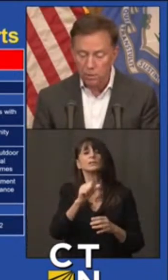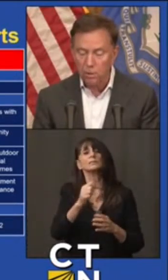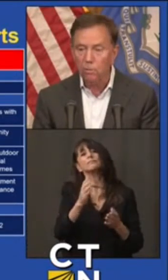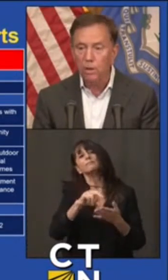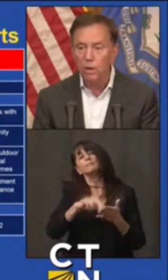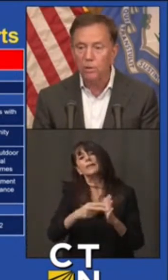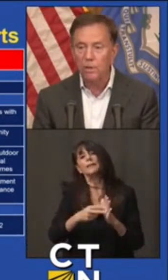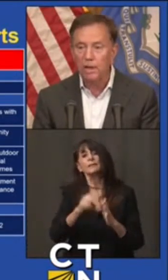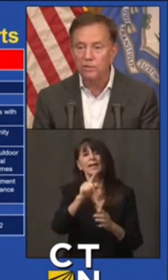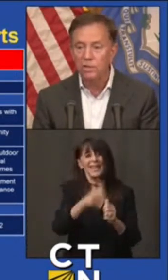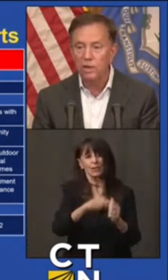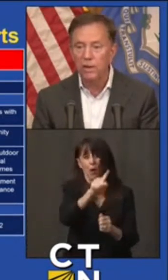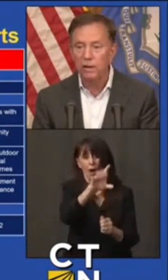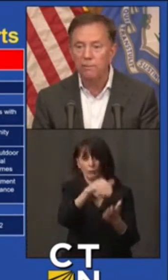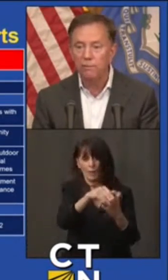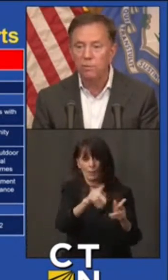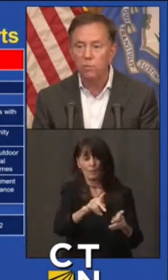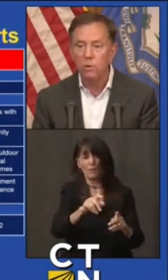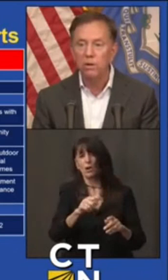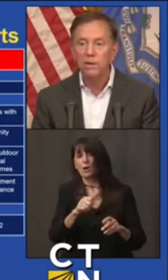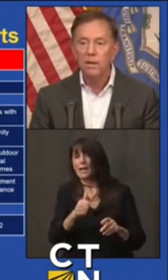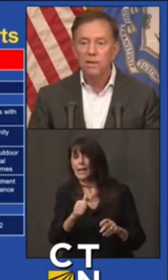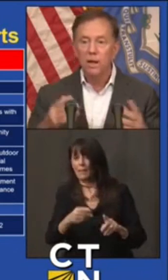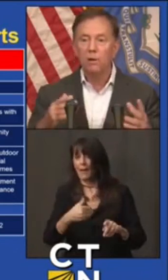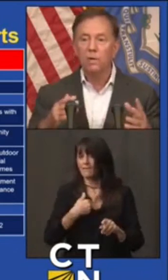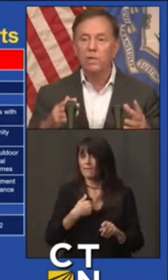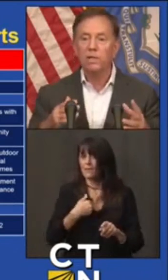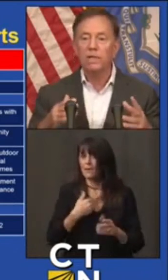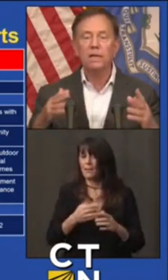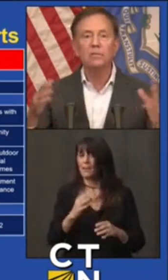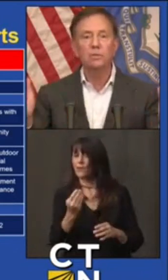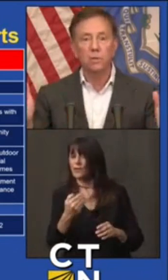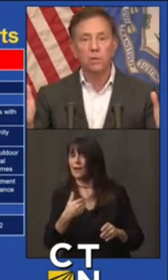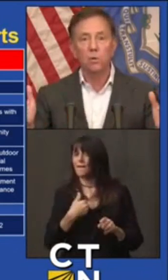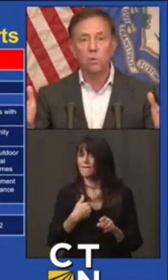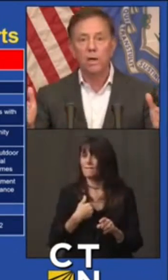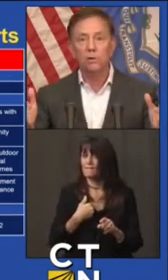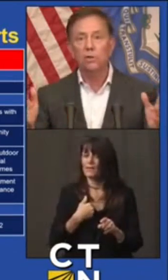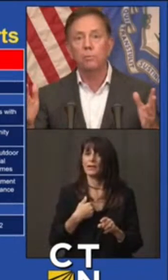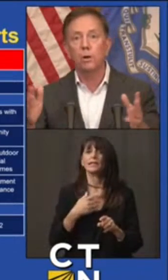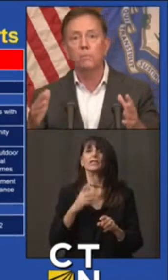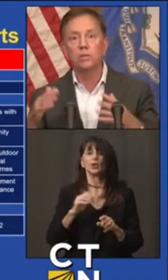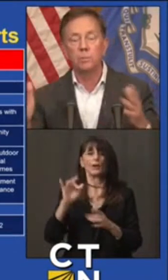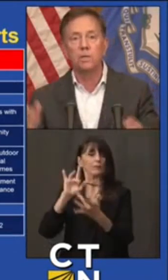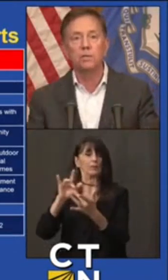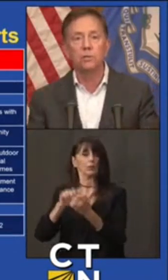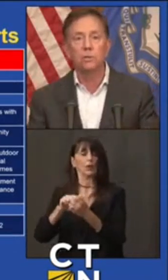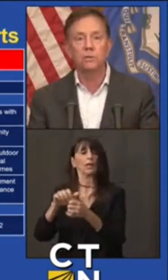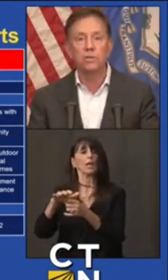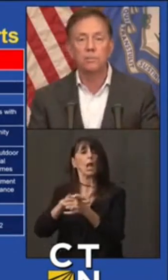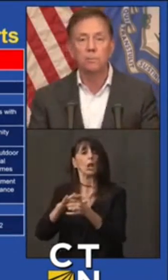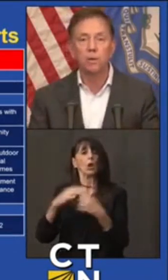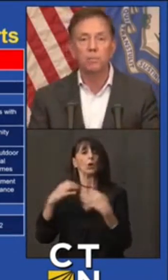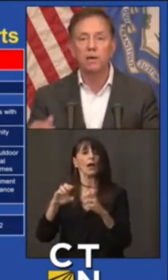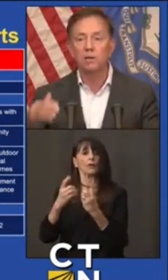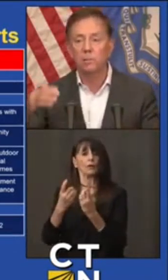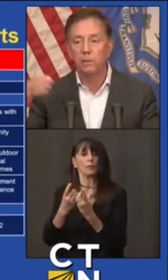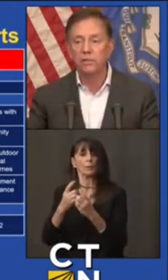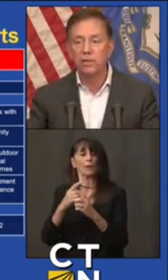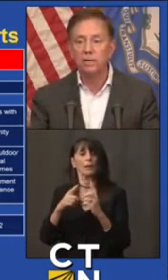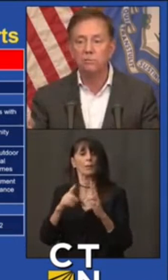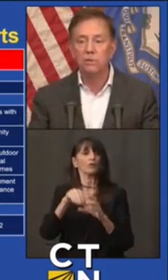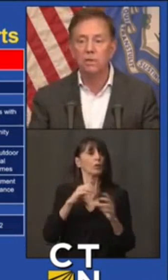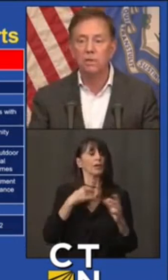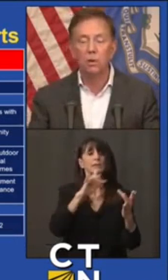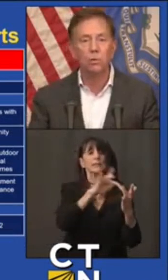per 100,000. There we have a few more. There we're dealing not just with the local health departments, but Deirdre and her team at Public Health will be reaching